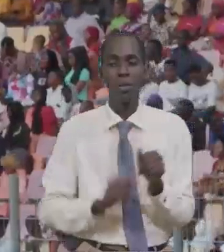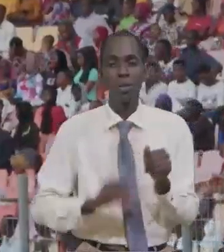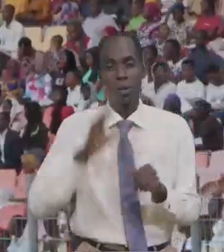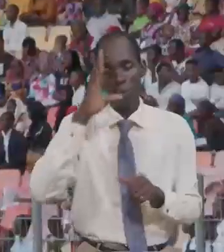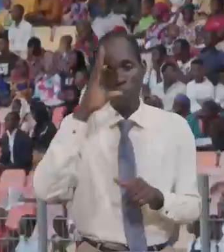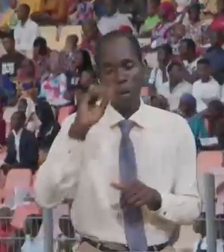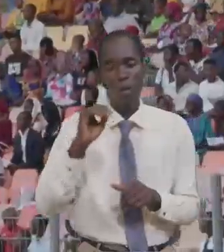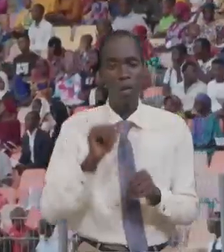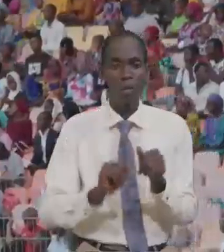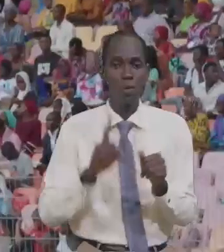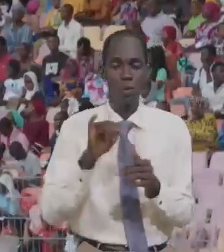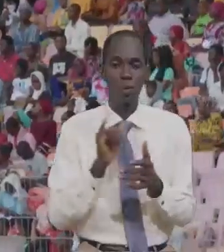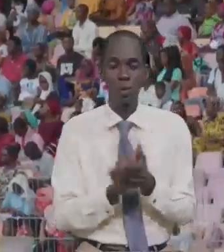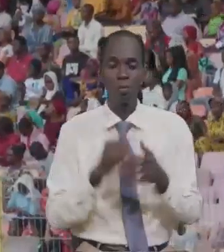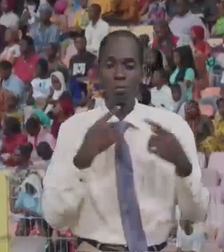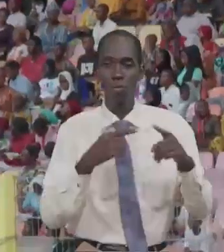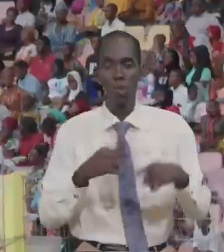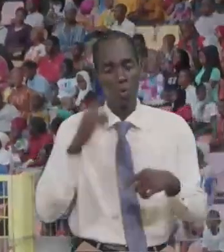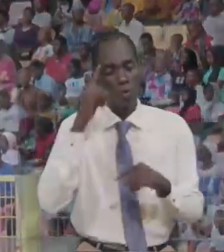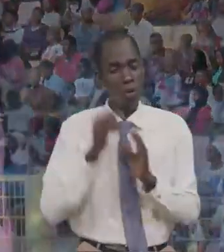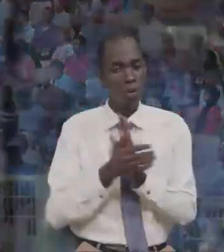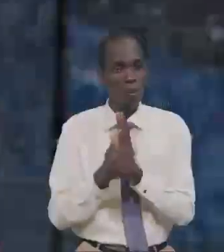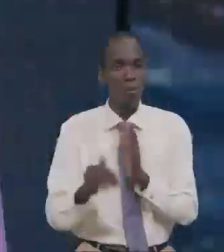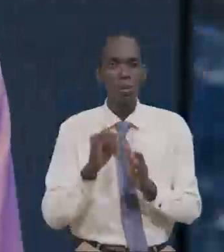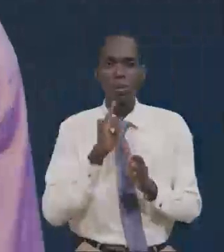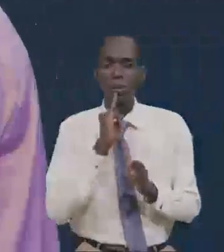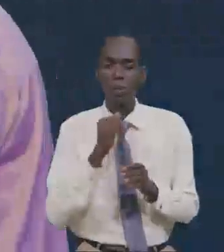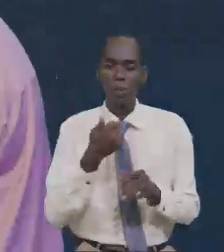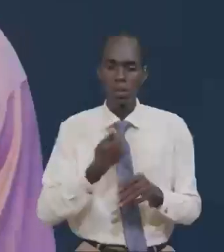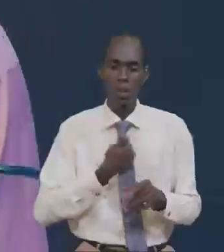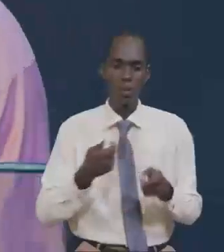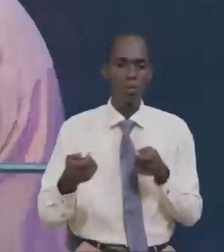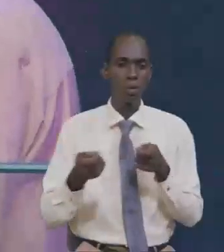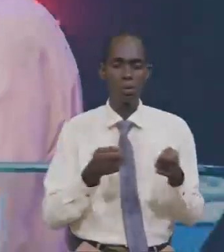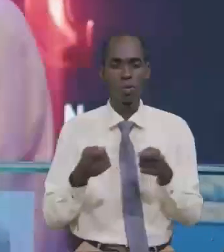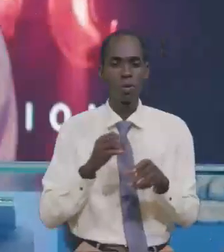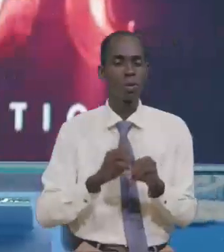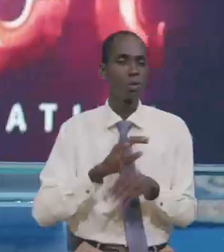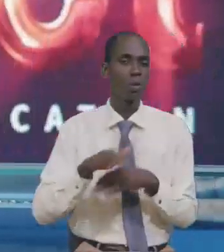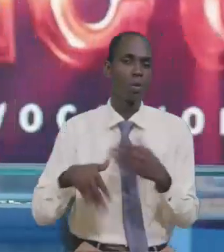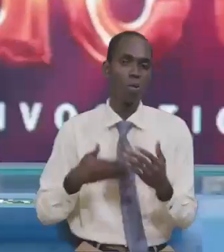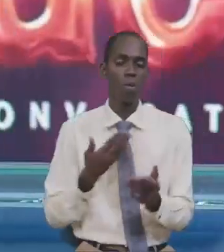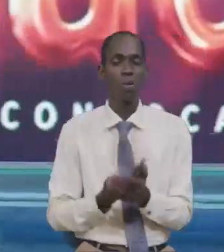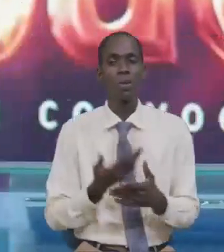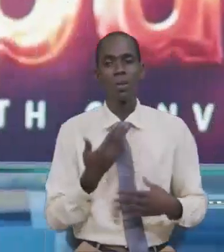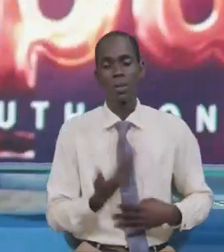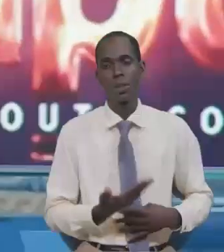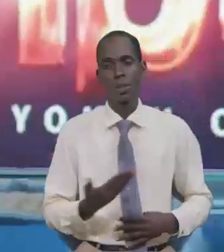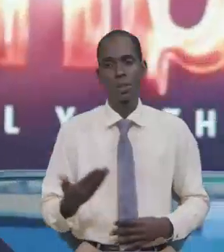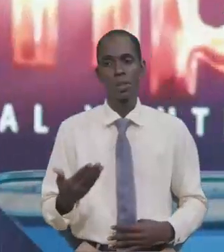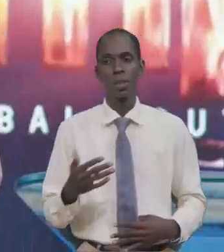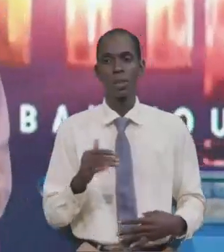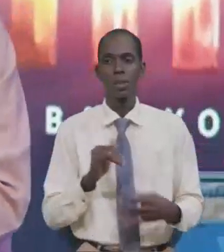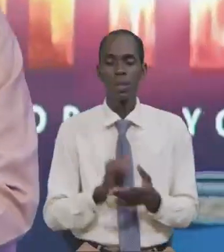in all things. That's what temperate means. Is moderate. Is controlled.